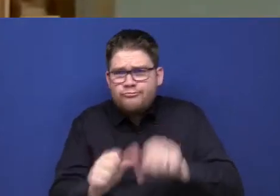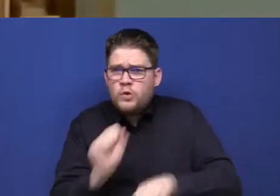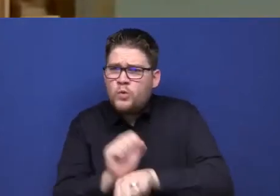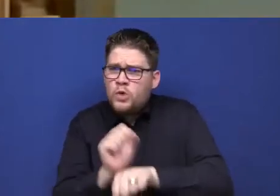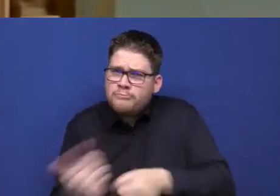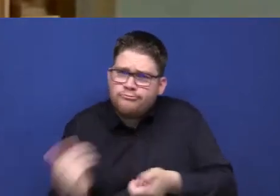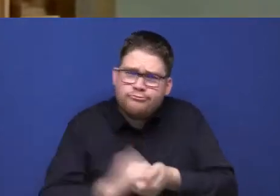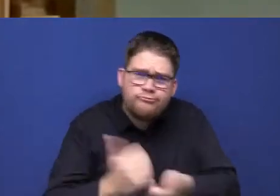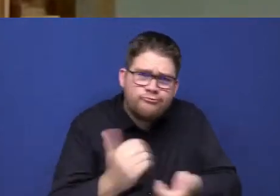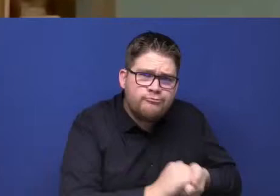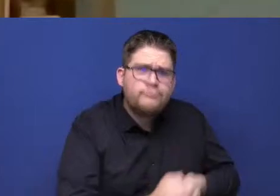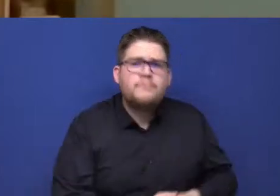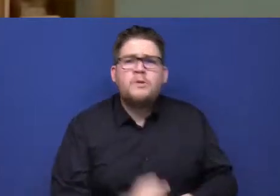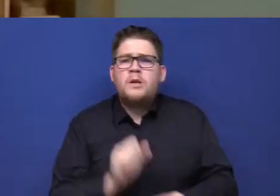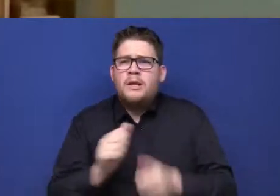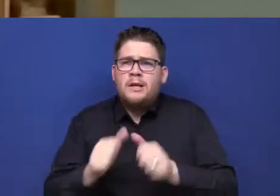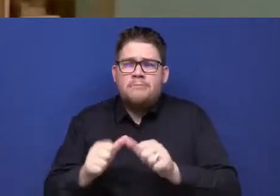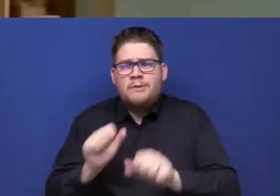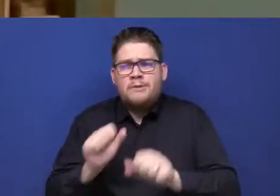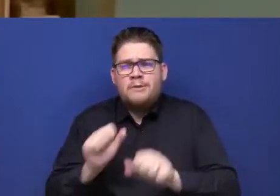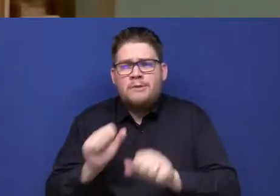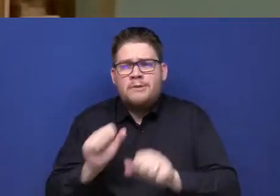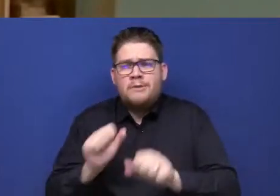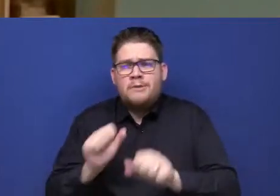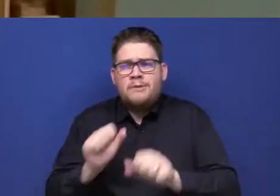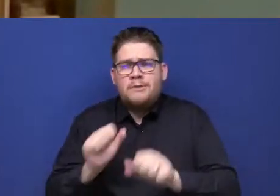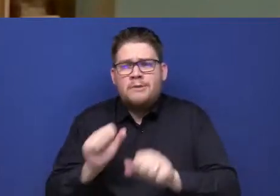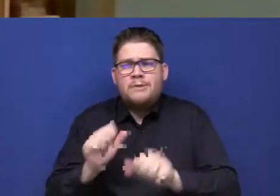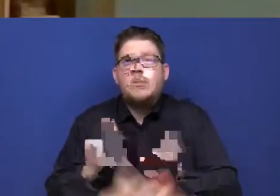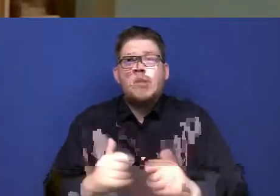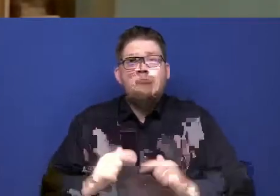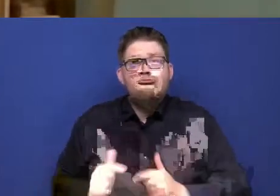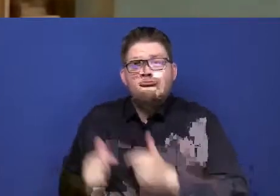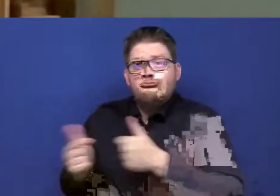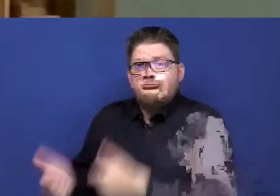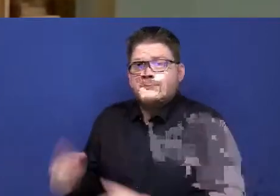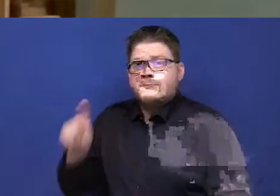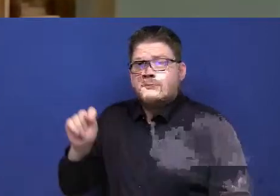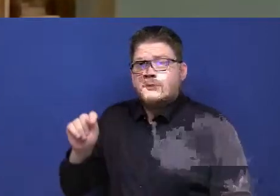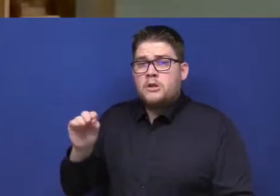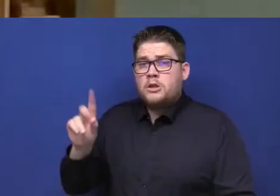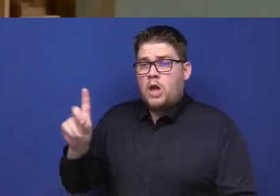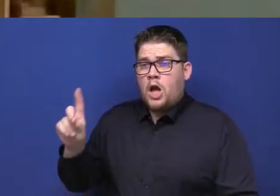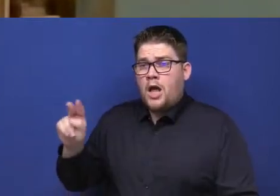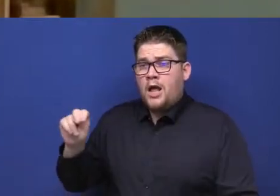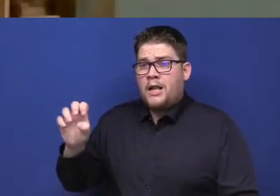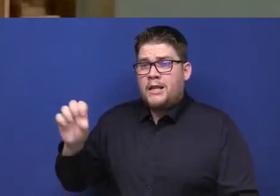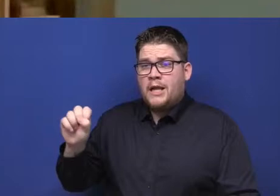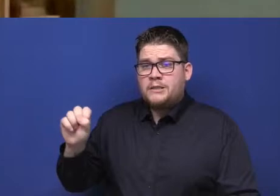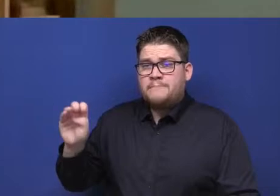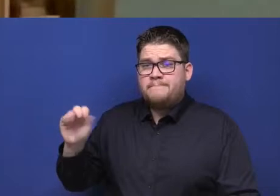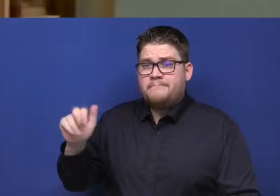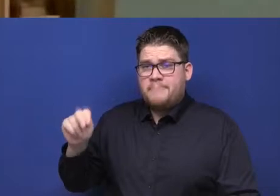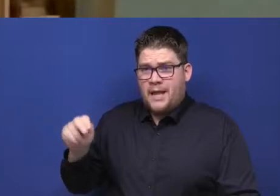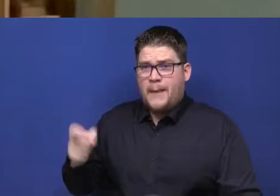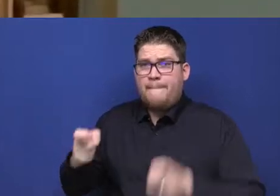Thanks, Mr. Farnworth, for the kind words. BC Wildfire Service has responded to 1,528